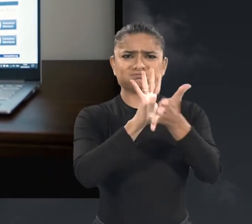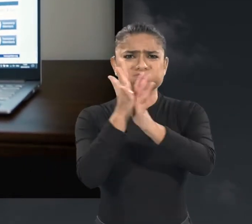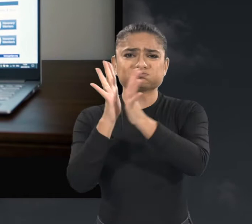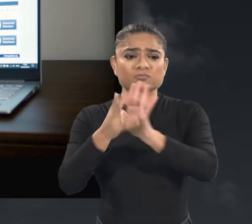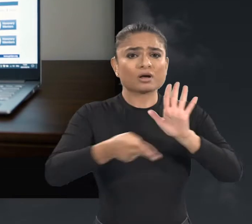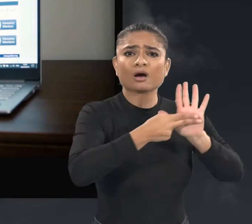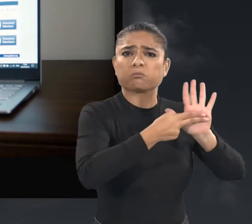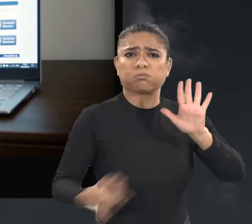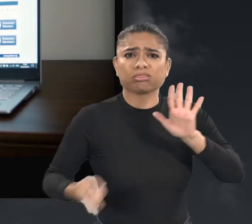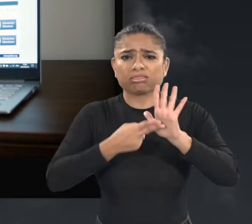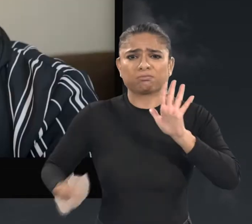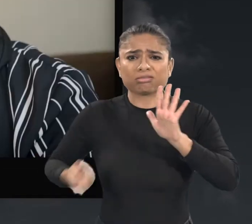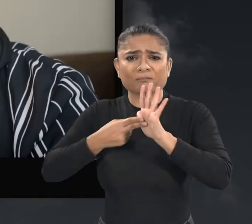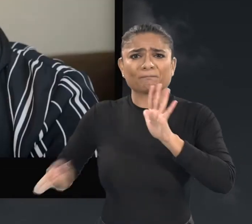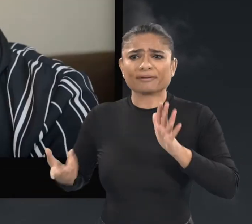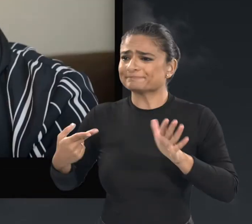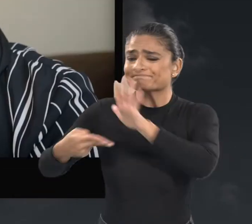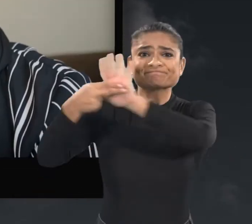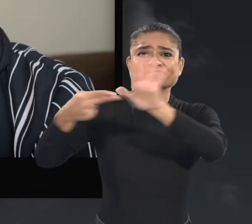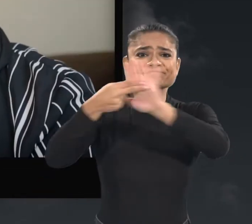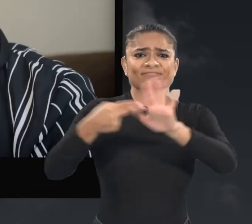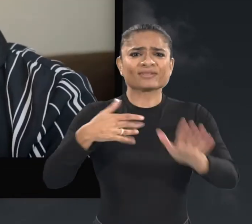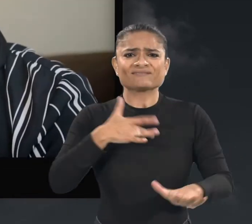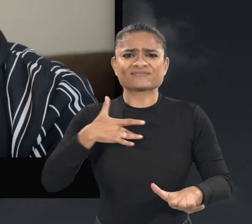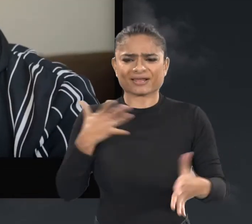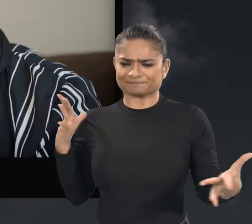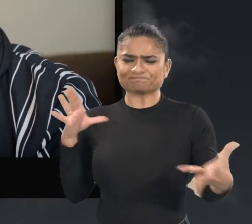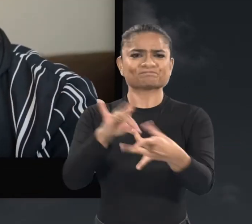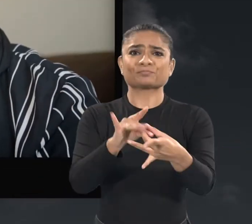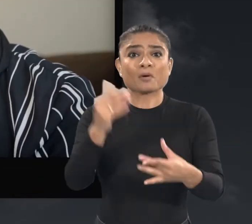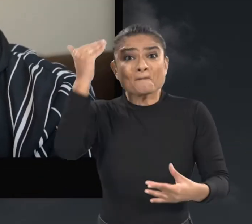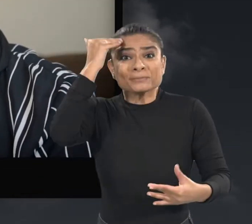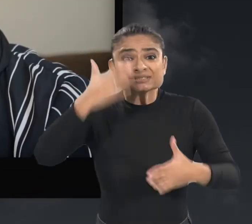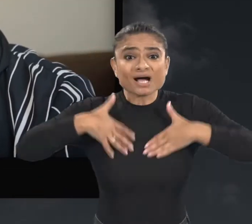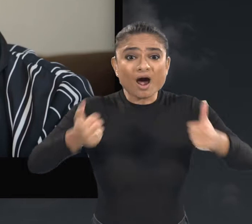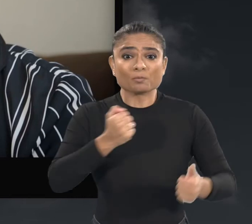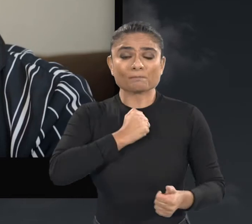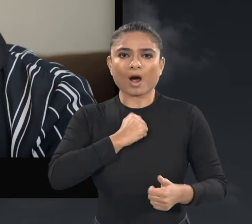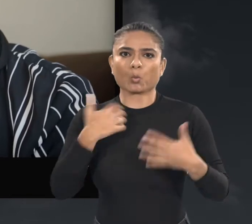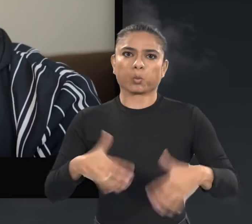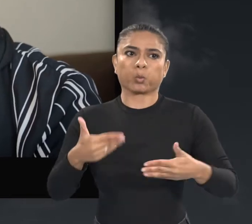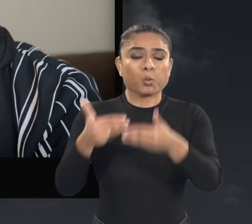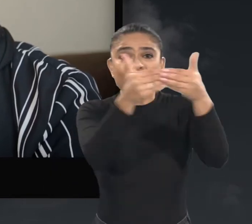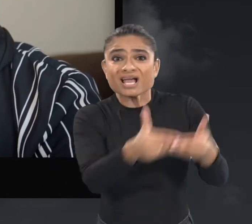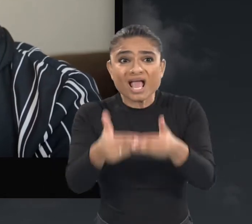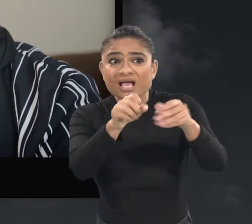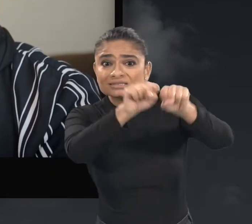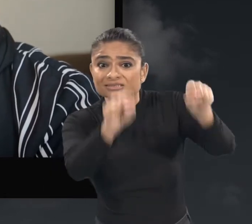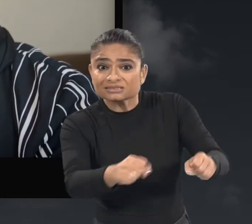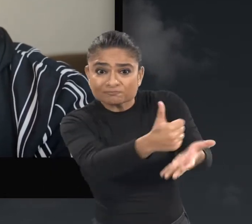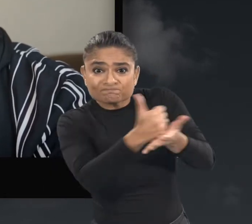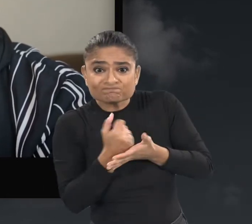that stemmed from stigma, also within the mental health care system, but also outside.